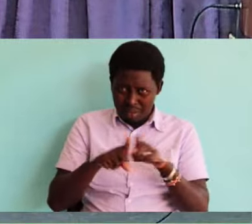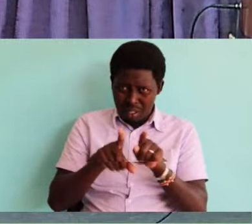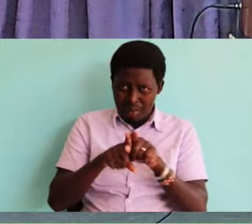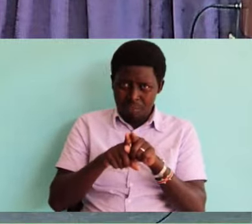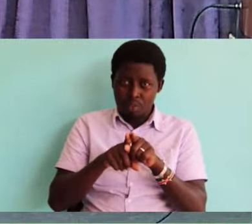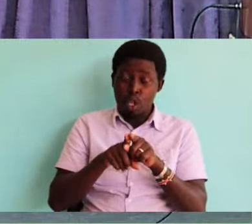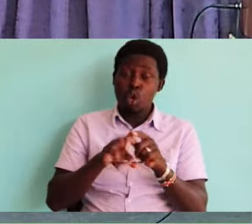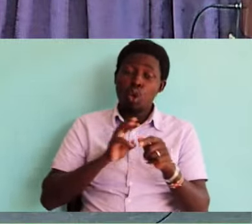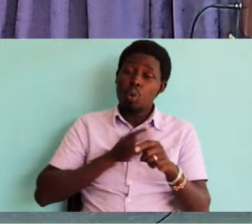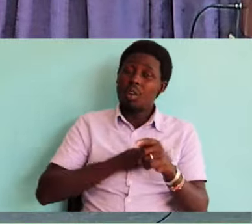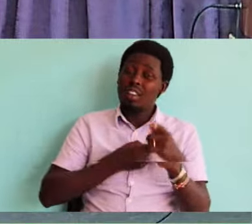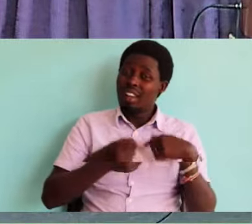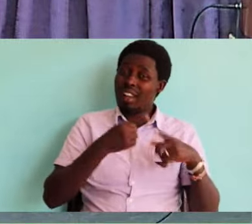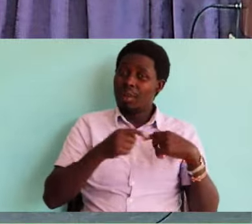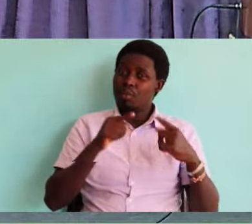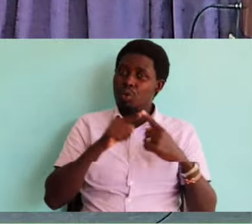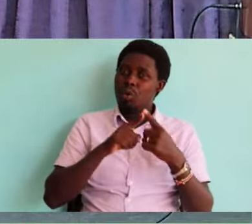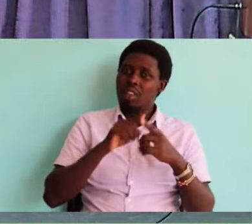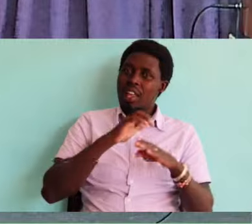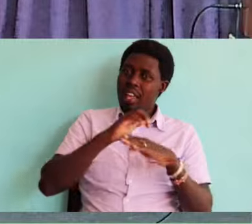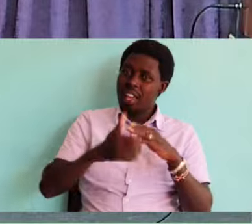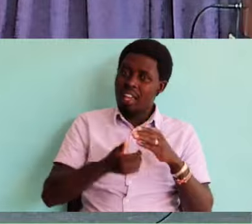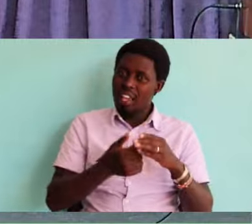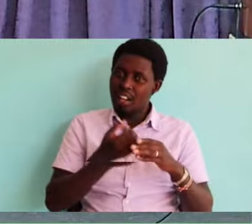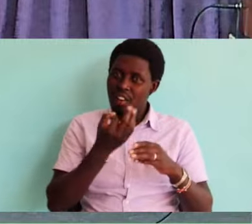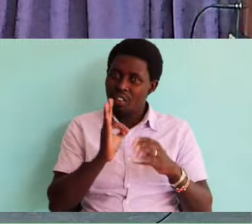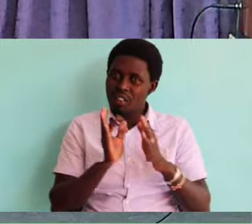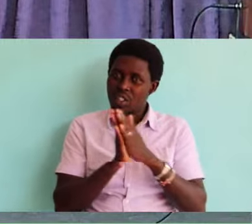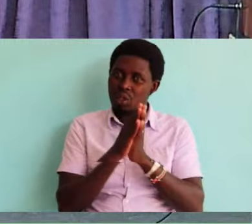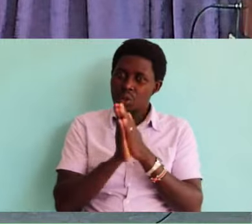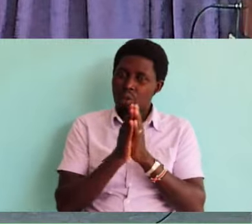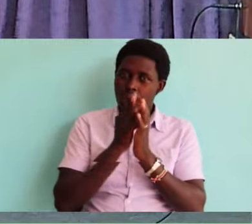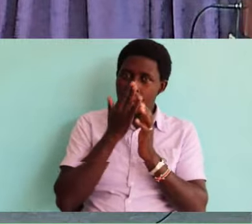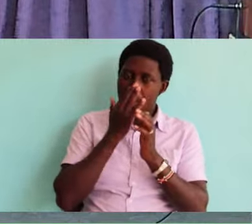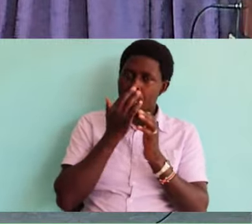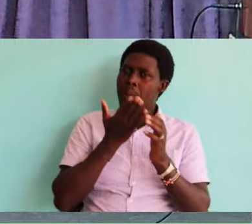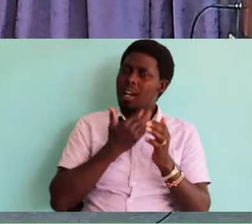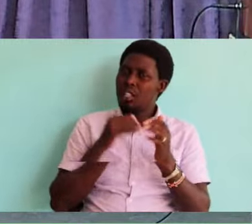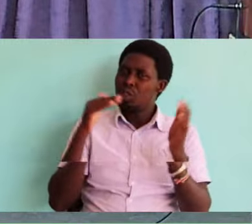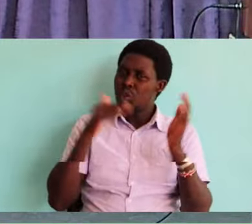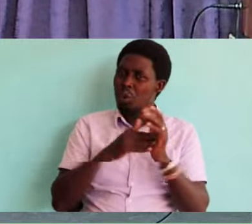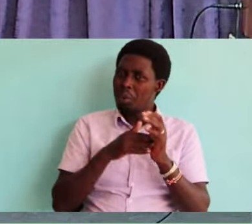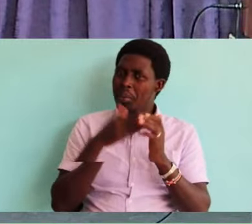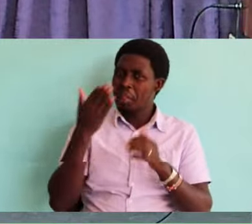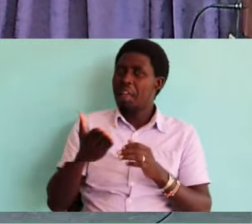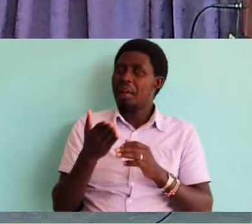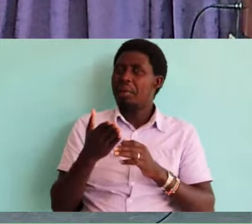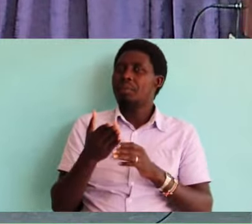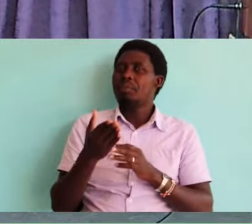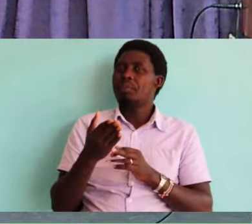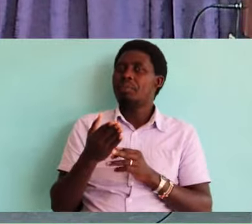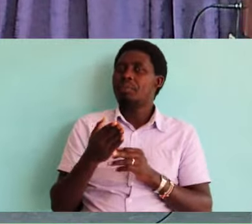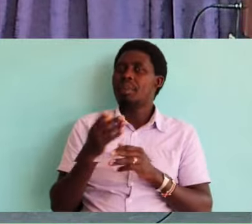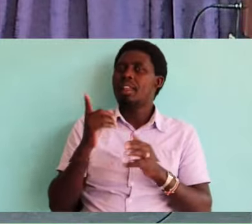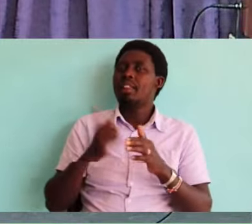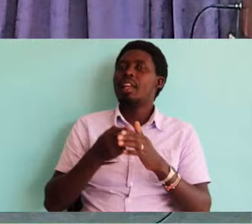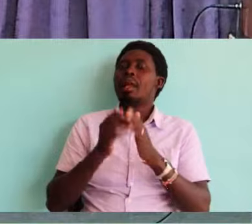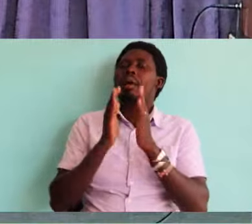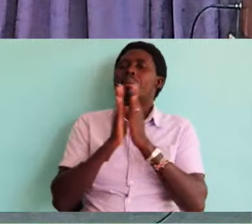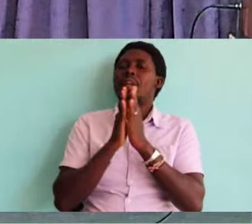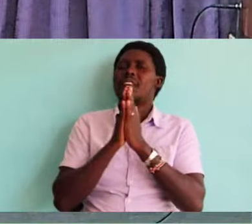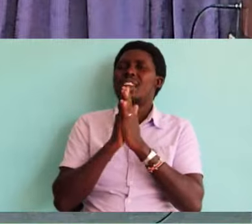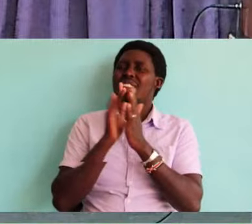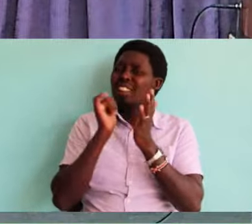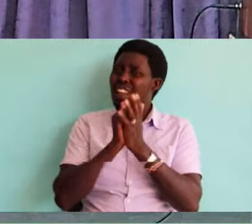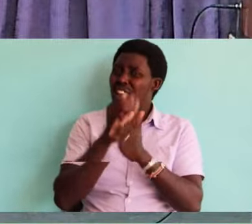we come to the end of this series. I want to stop there, and I pray that God